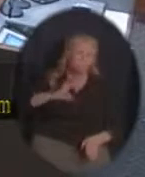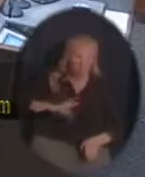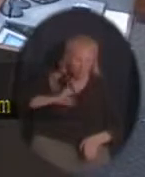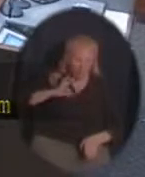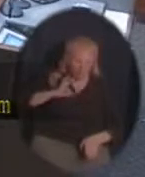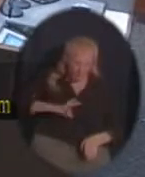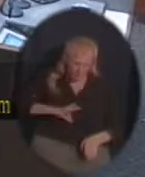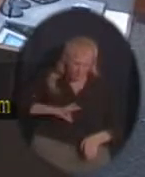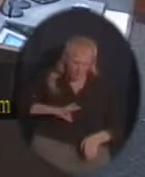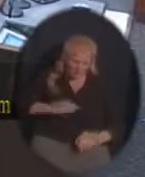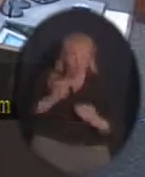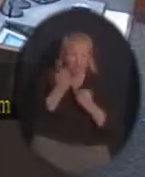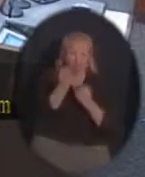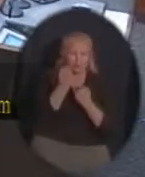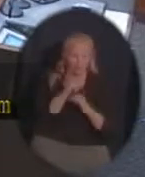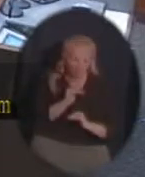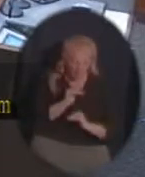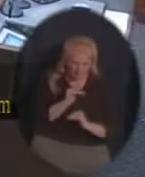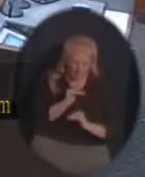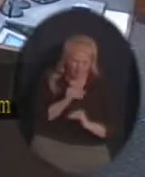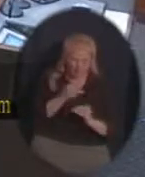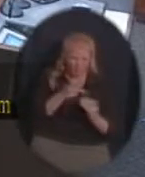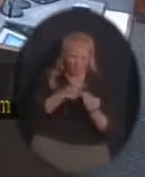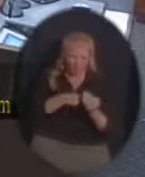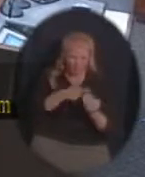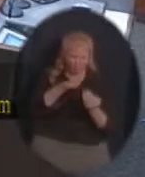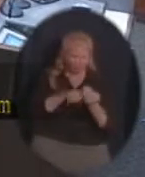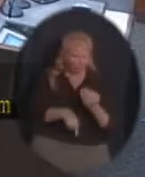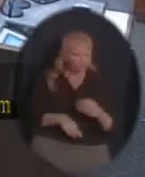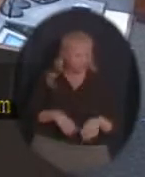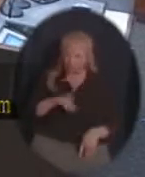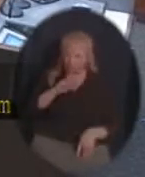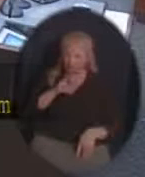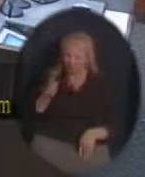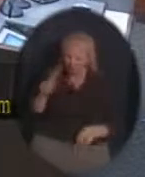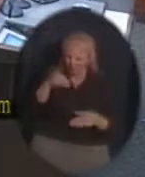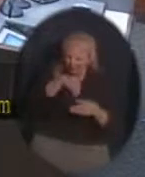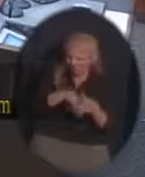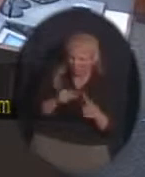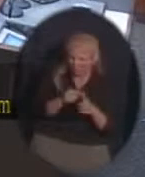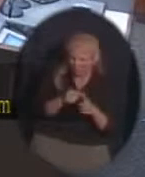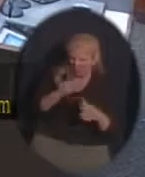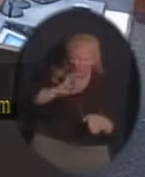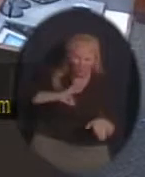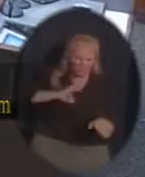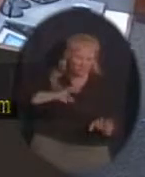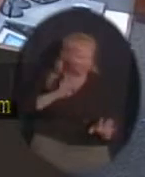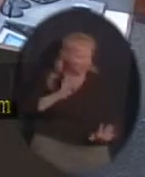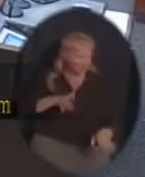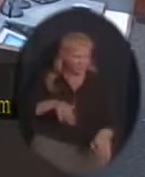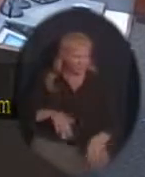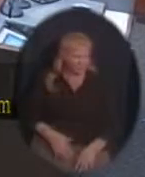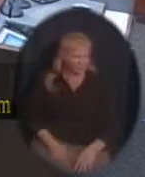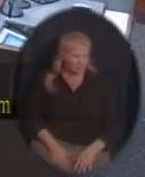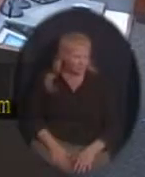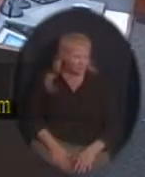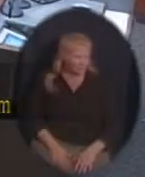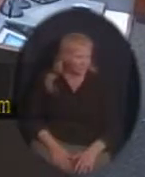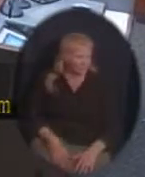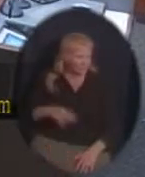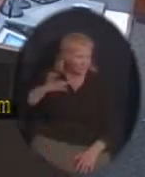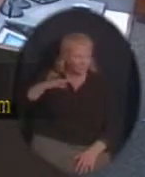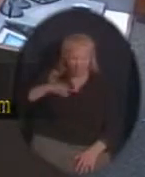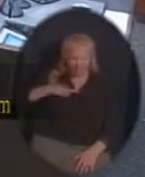and limited pilot? Sure, we could insert the word voluntary. Thank you. A voluntary limited